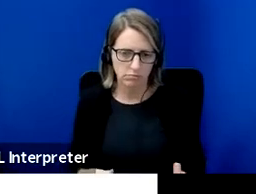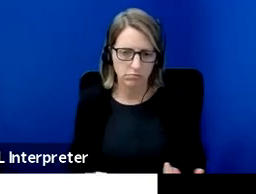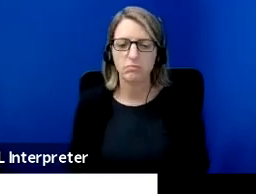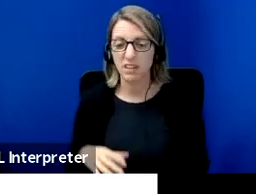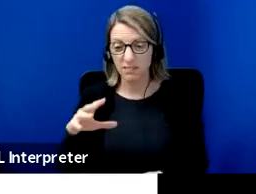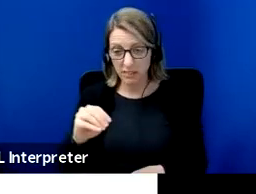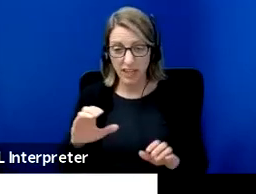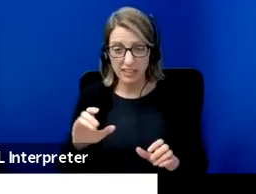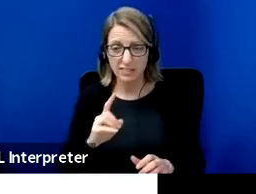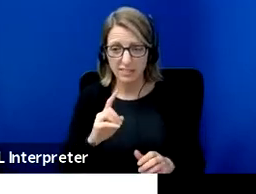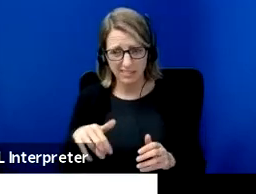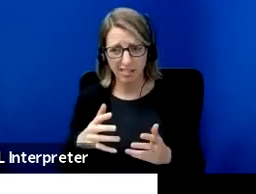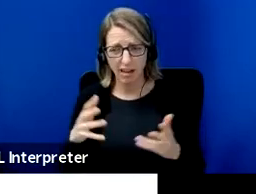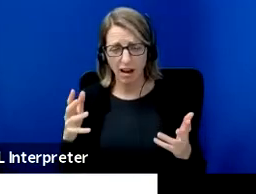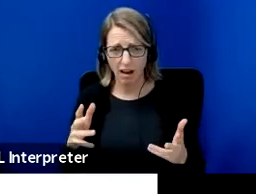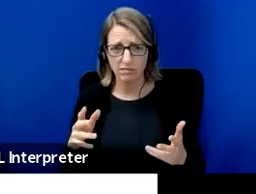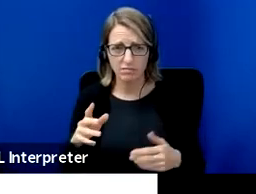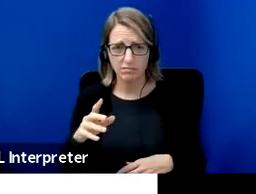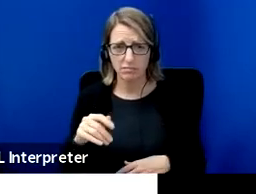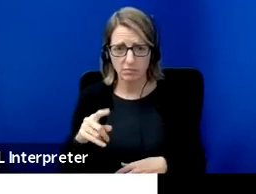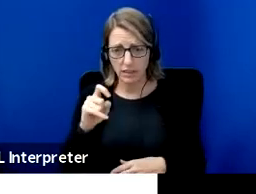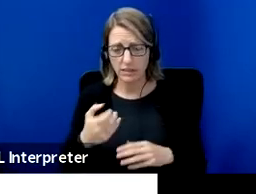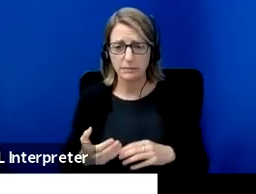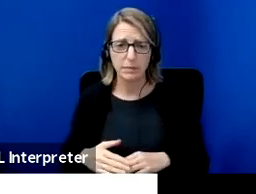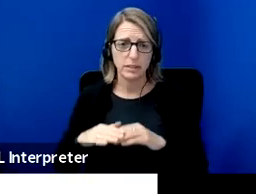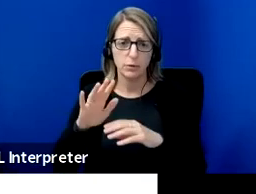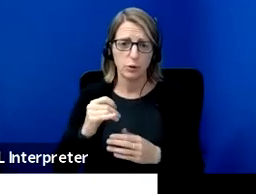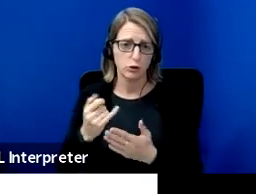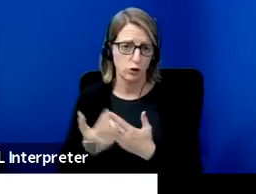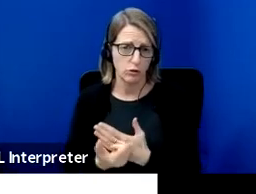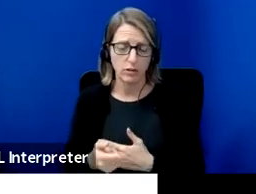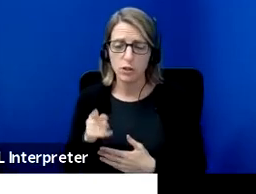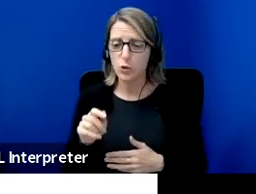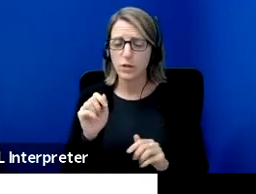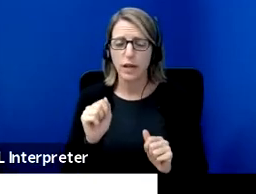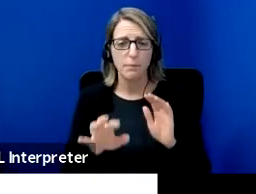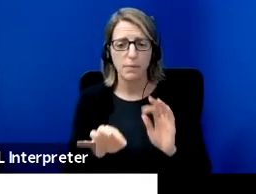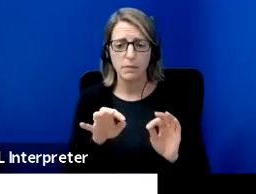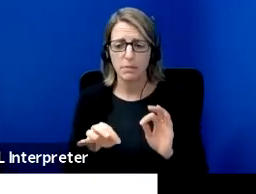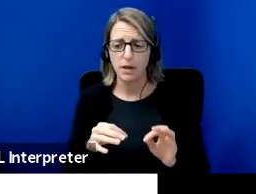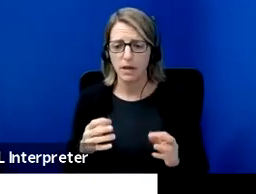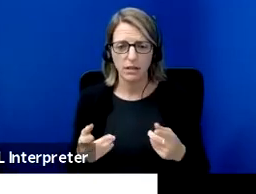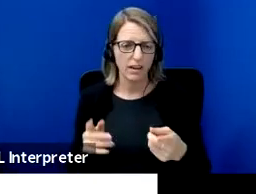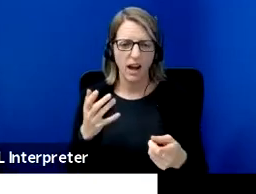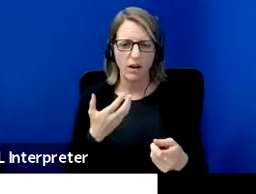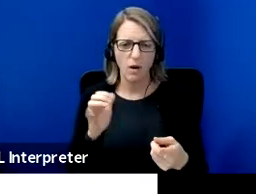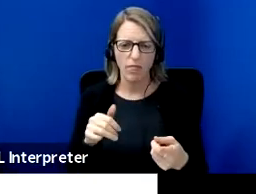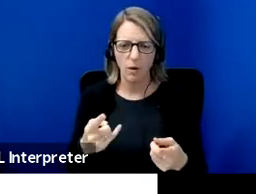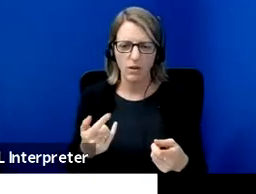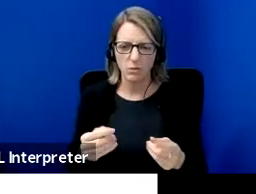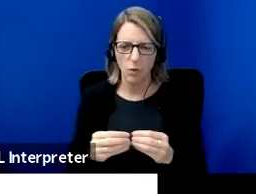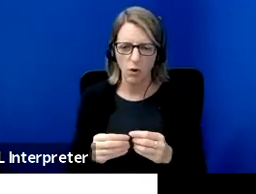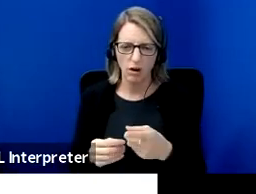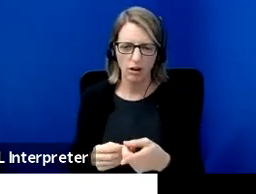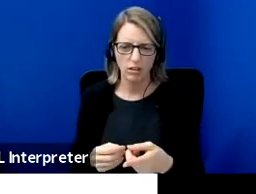is a lot in Seesaw because it builds up your journal. And you can hand pick which ones to remove. Like, I don't want this one anymore. I